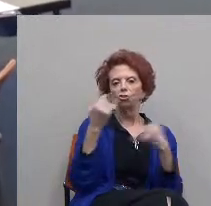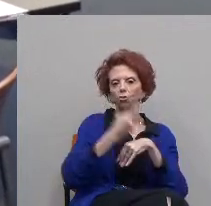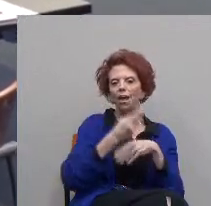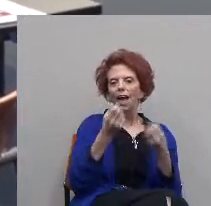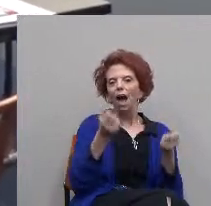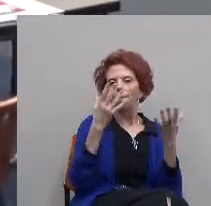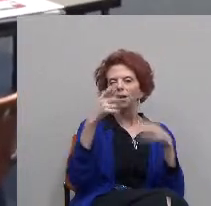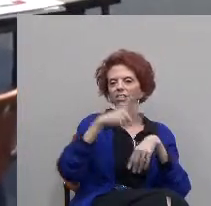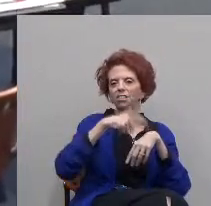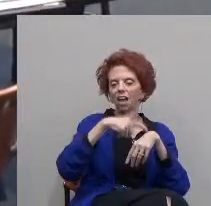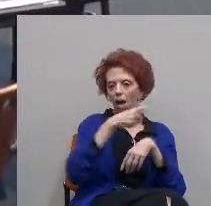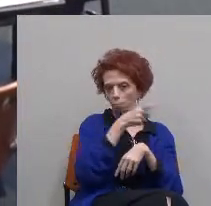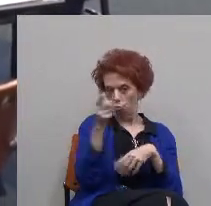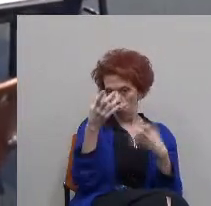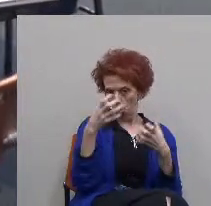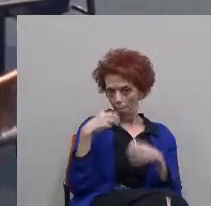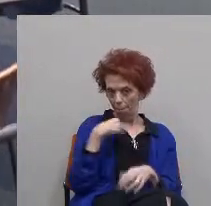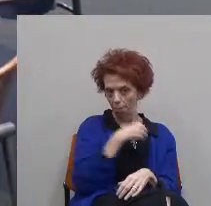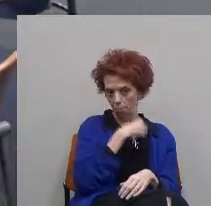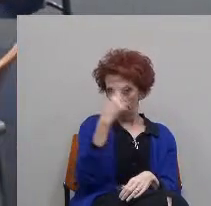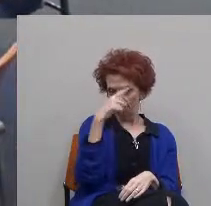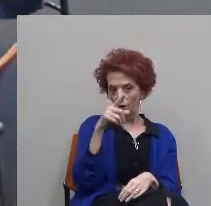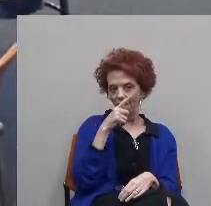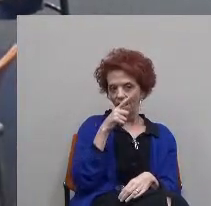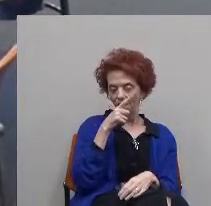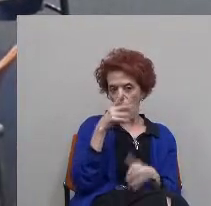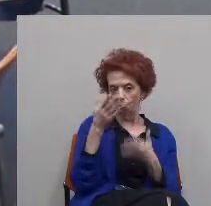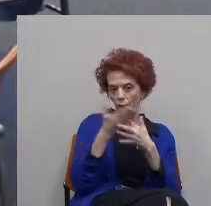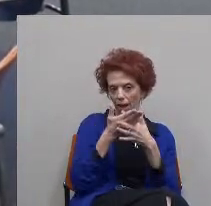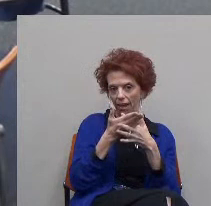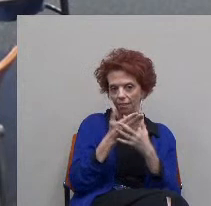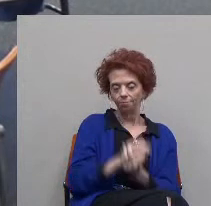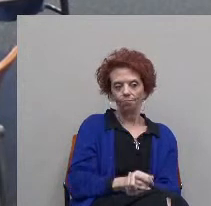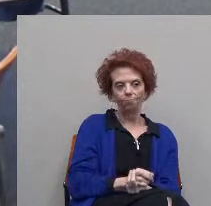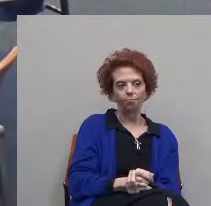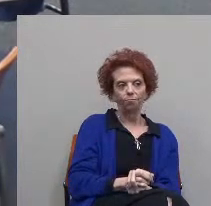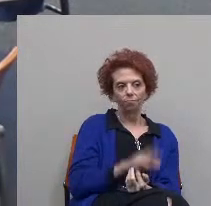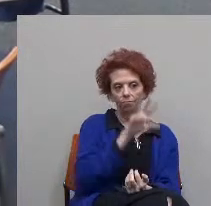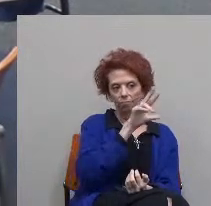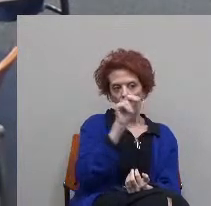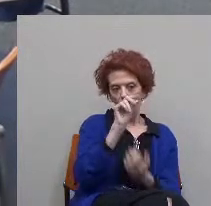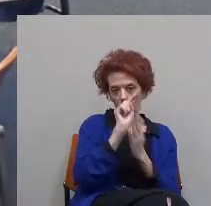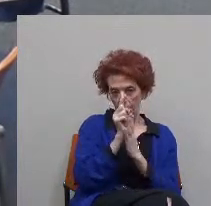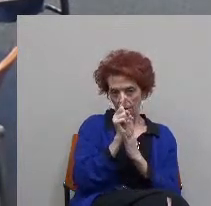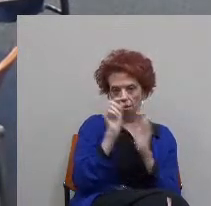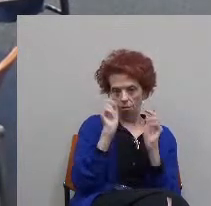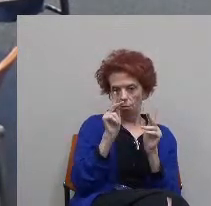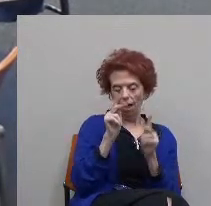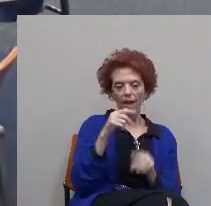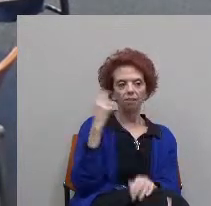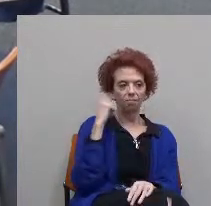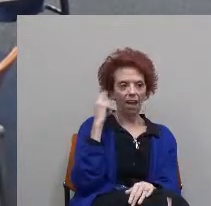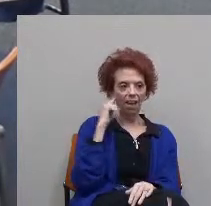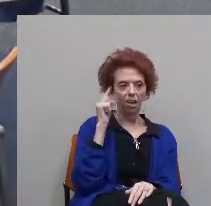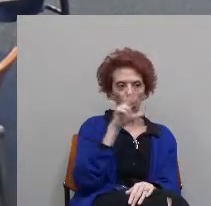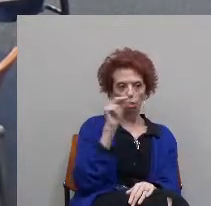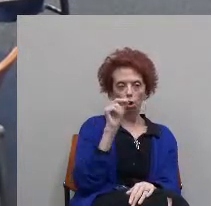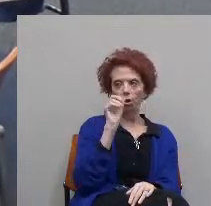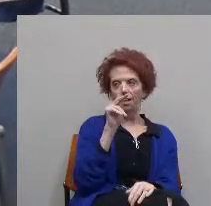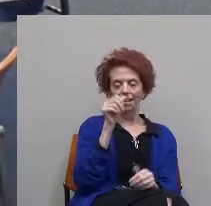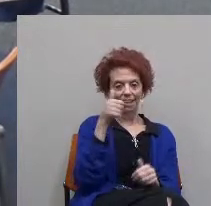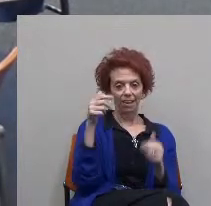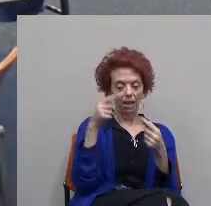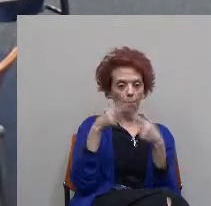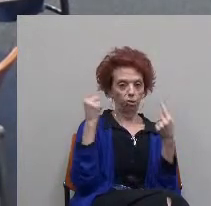time would you like, members, for your lunch break? 30 minutes? Okay, I hear 30.